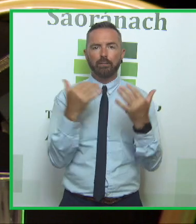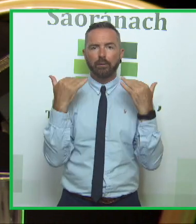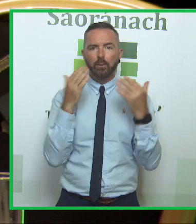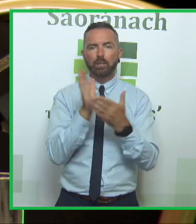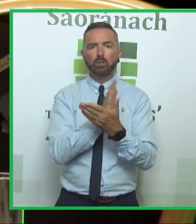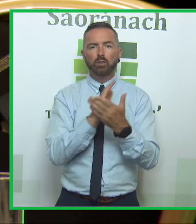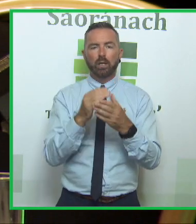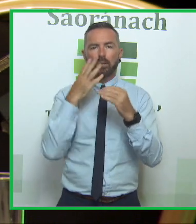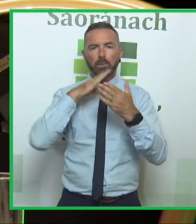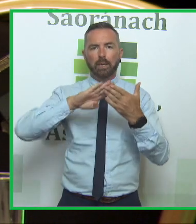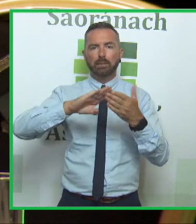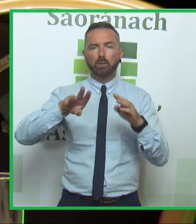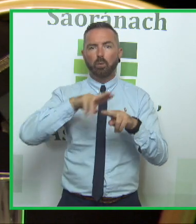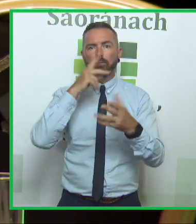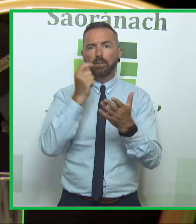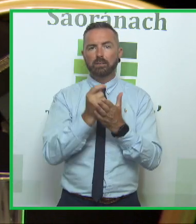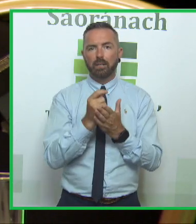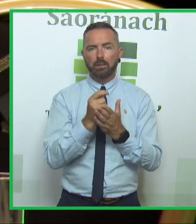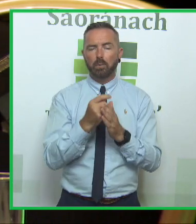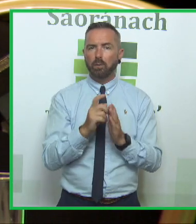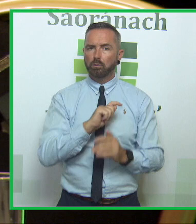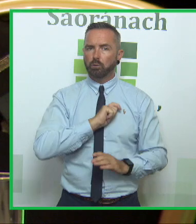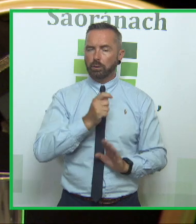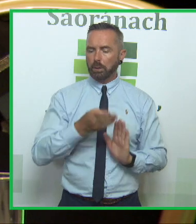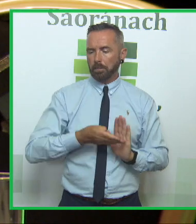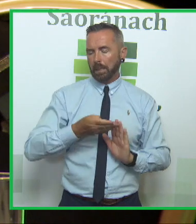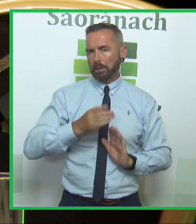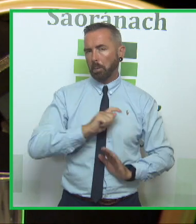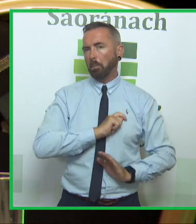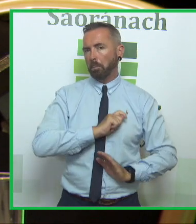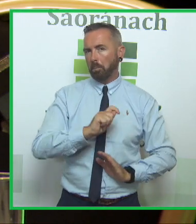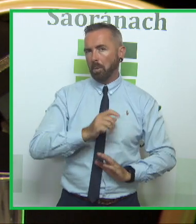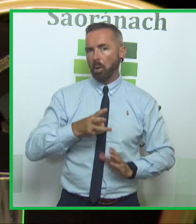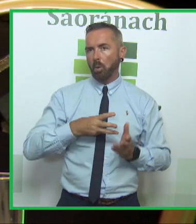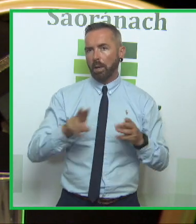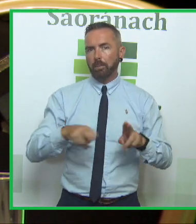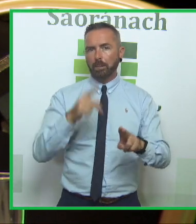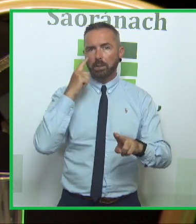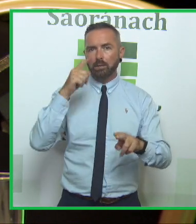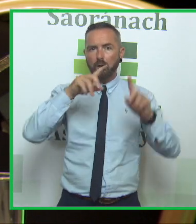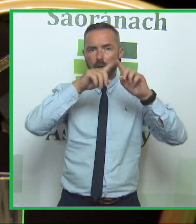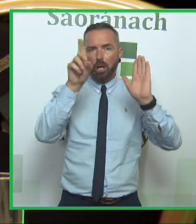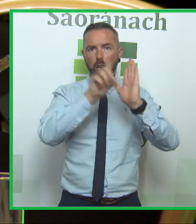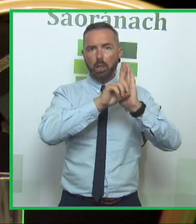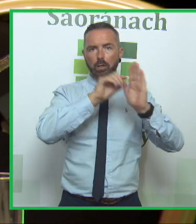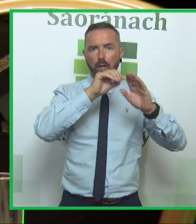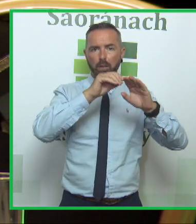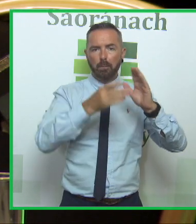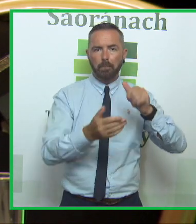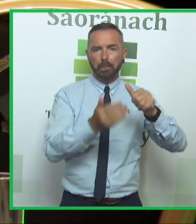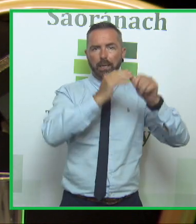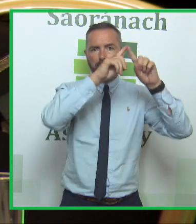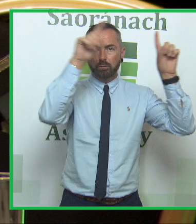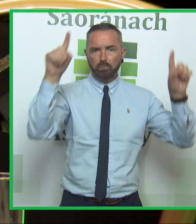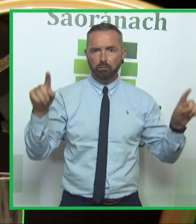was going to work. And over time, the trust did build. And we did notice that once people saw our alerts on the main screens, once people engaged with our volunteers,